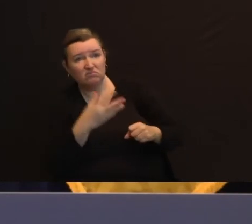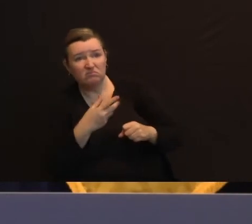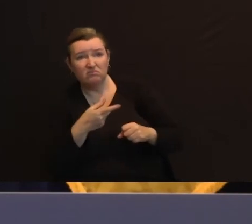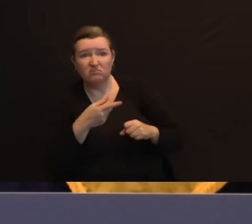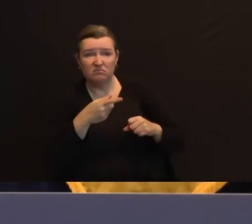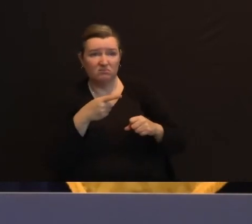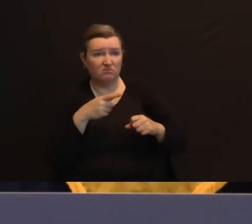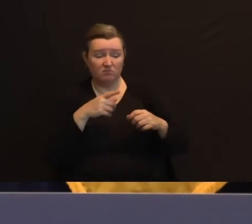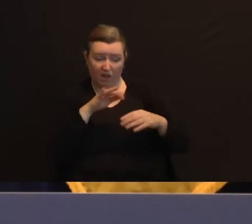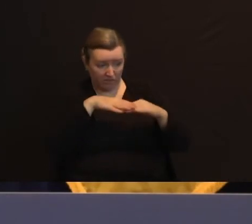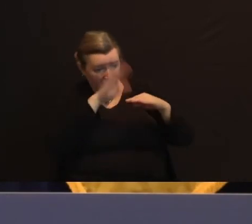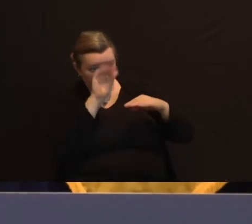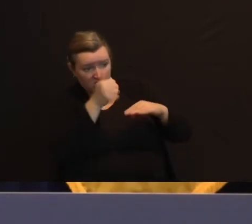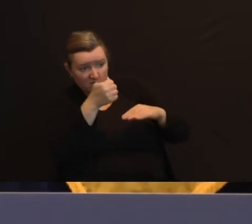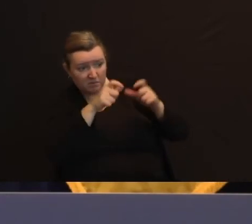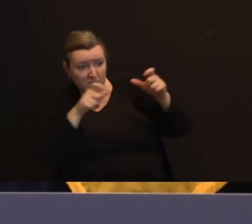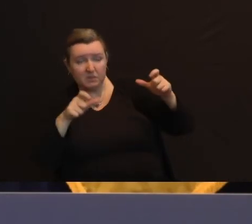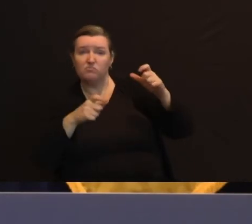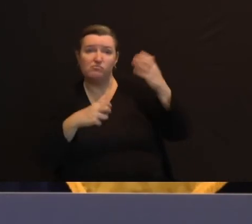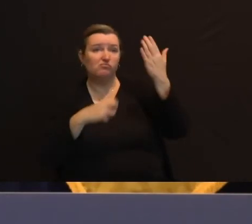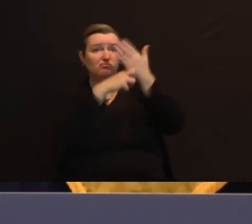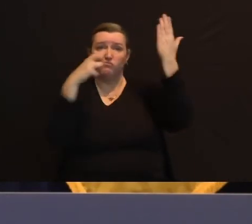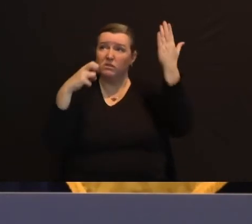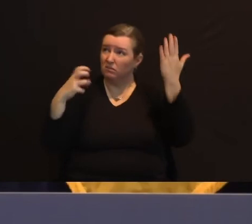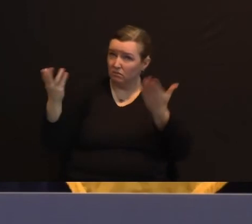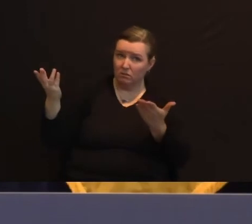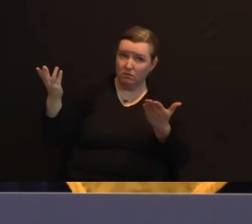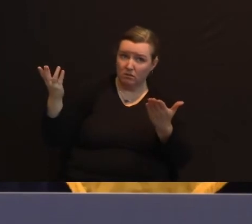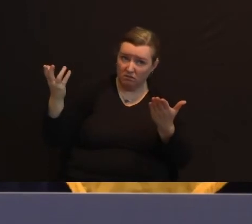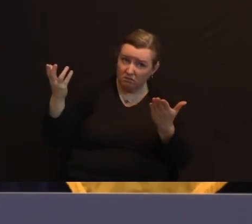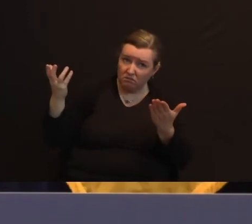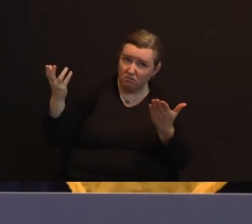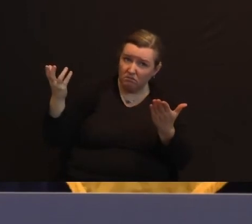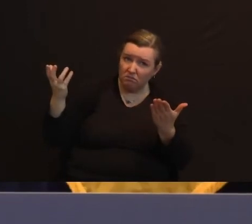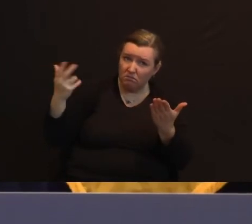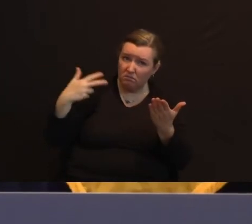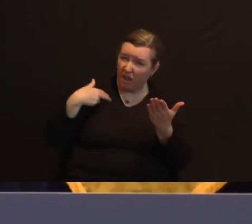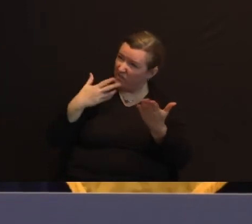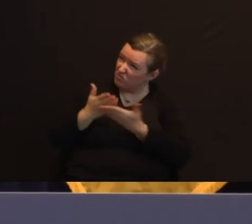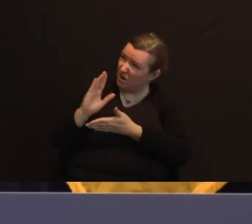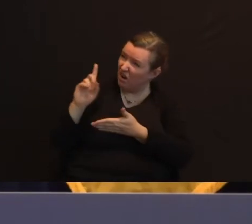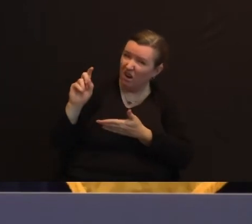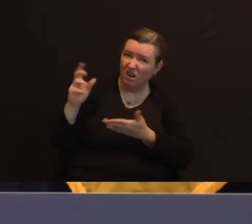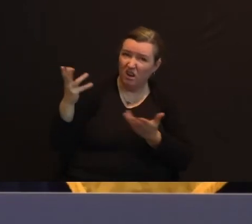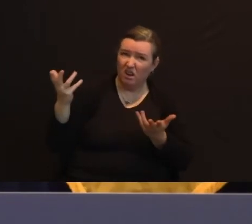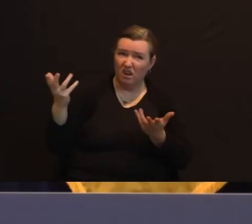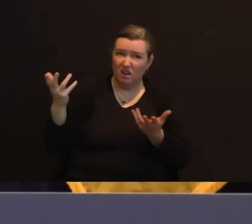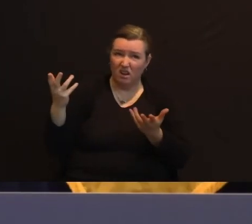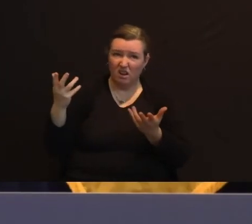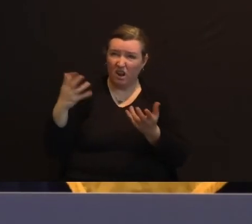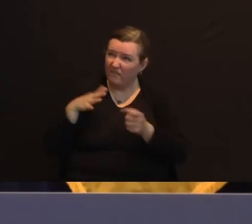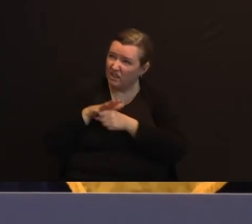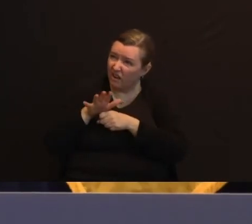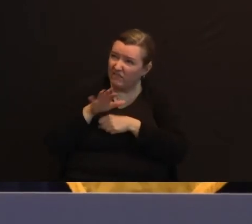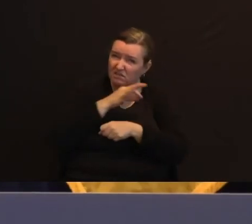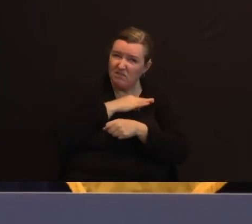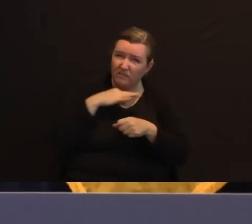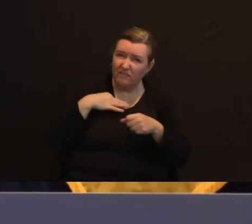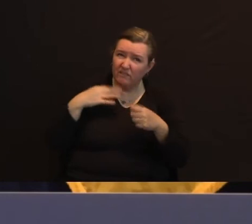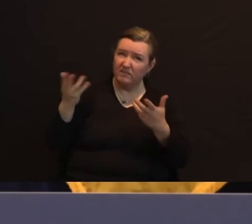adjudicate cases? Do you feel, in a sense, helpless to enforce common sense behavior? Thank you. The beginning of that